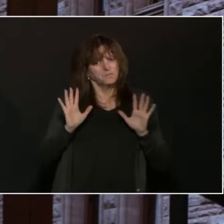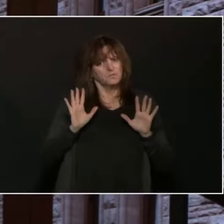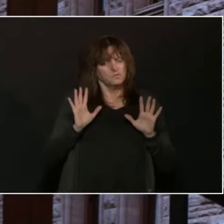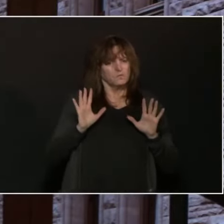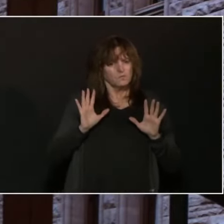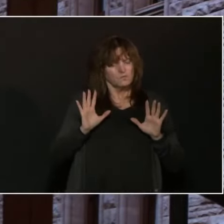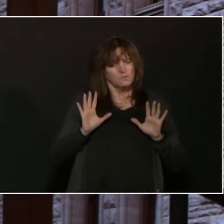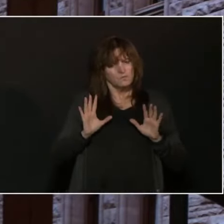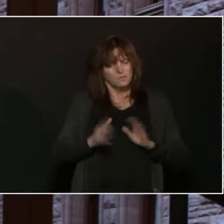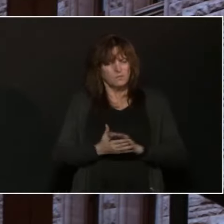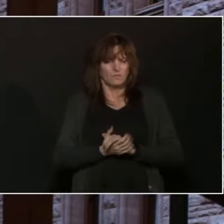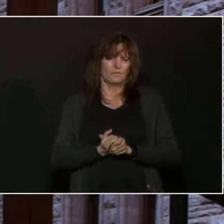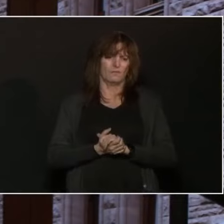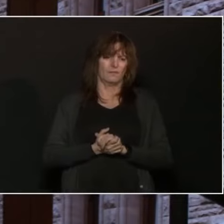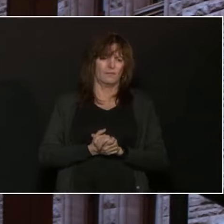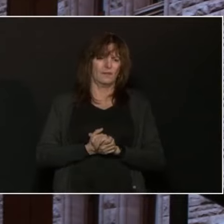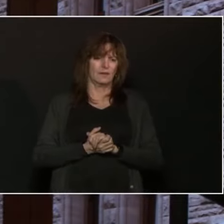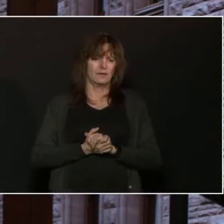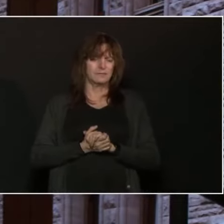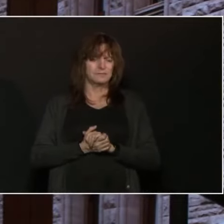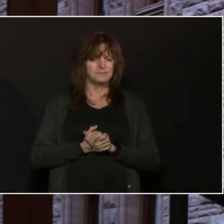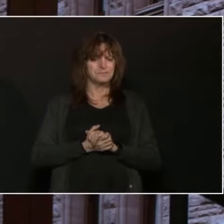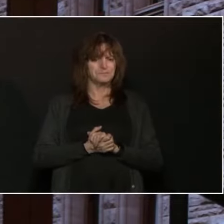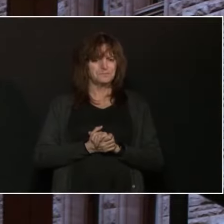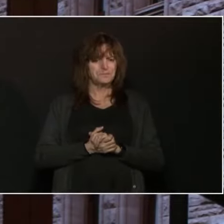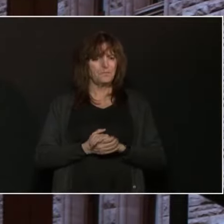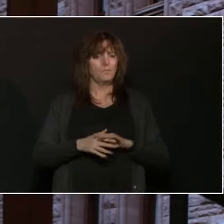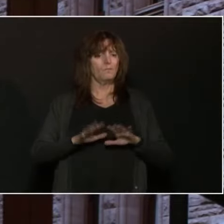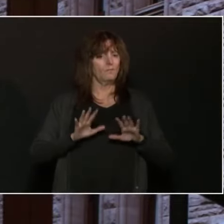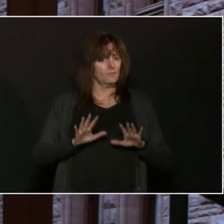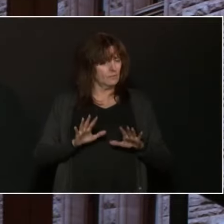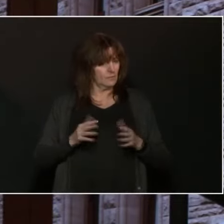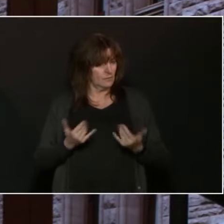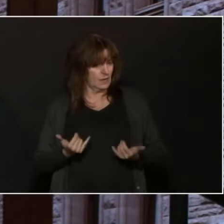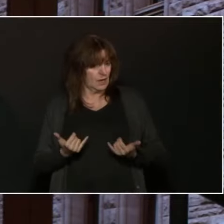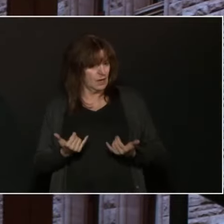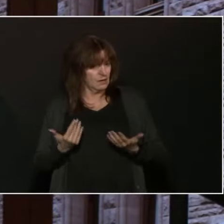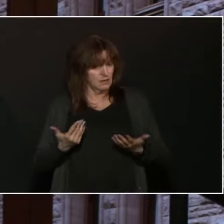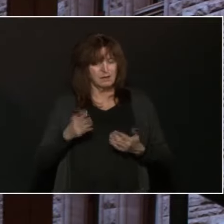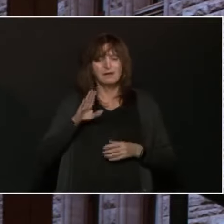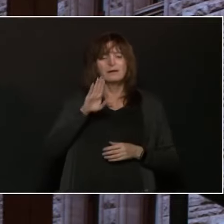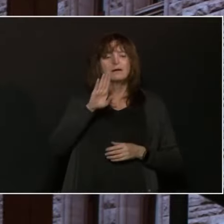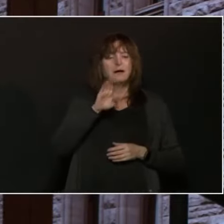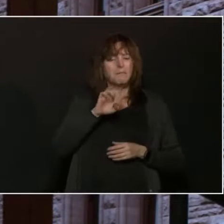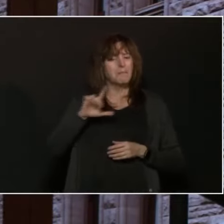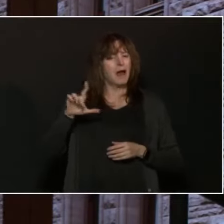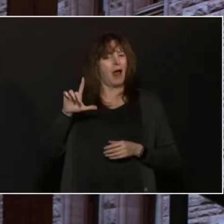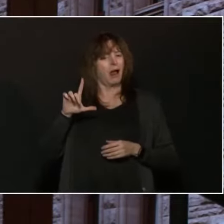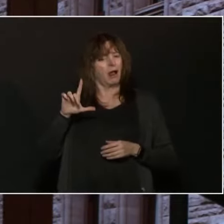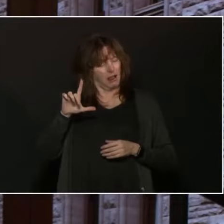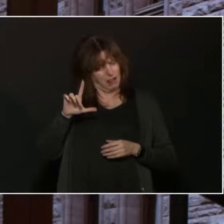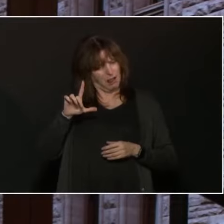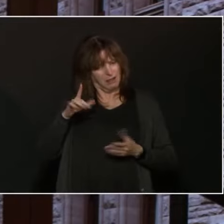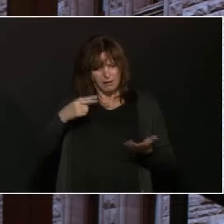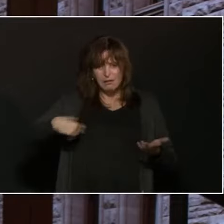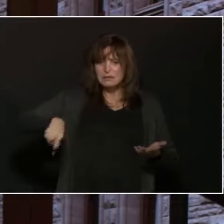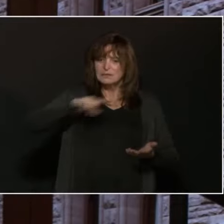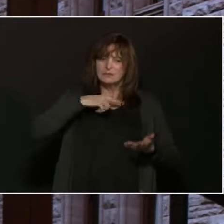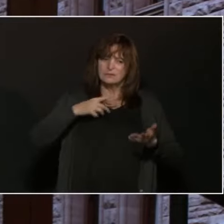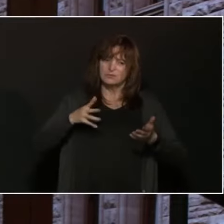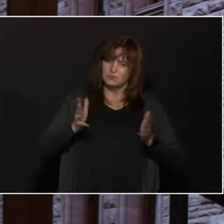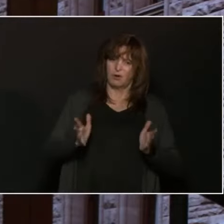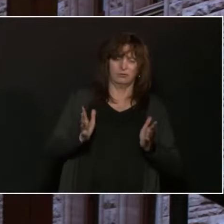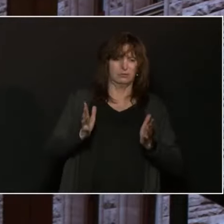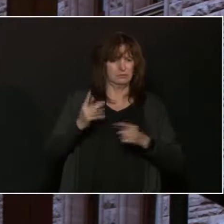it's Bell Let's Talk Day. And while we talk about the people and we want to talk and connect, and you shouldn't do it in